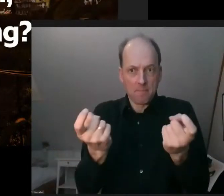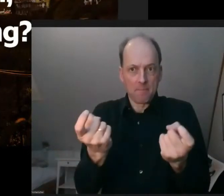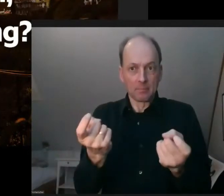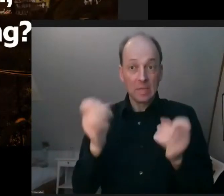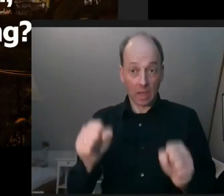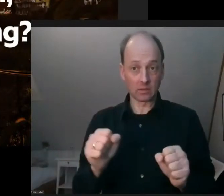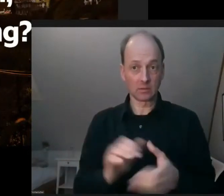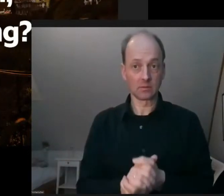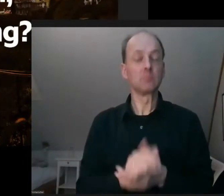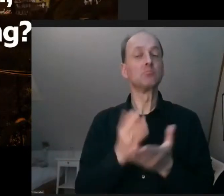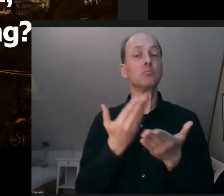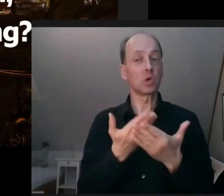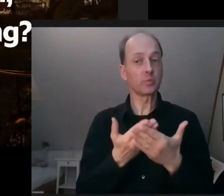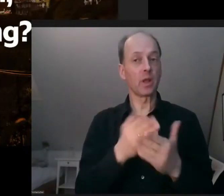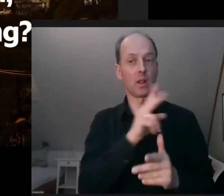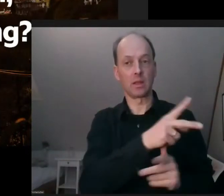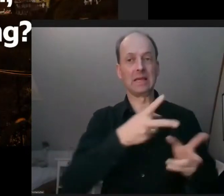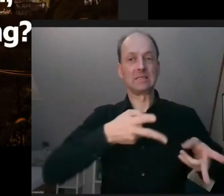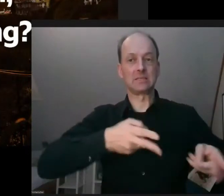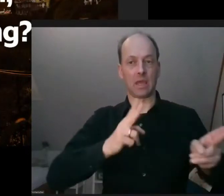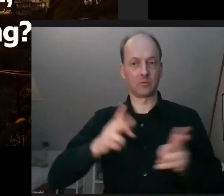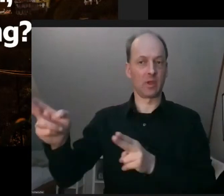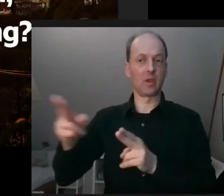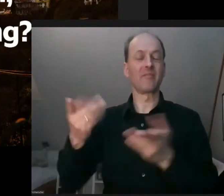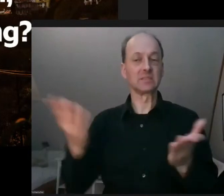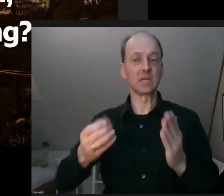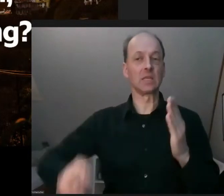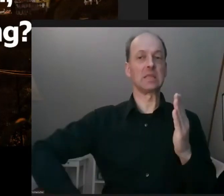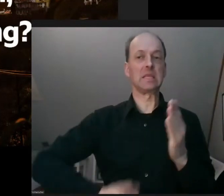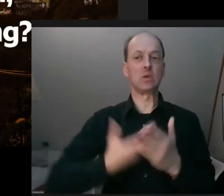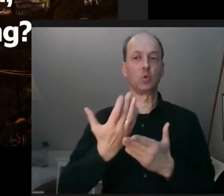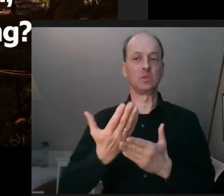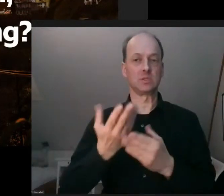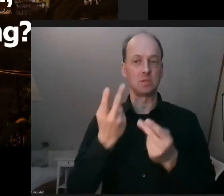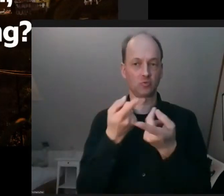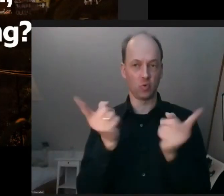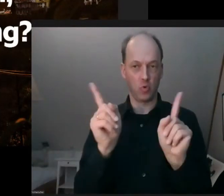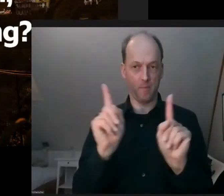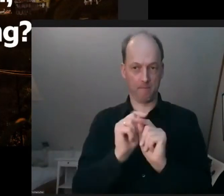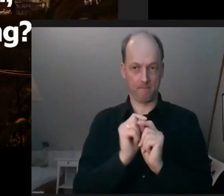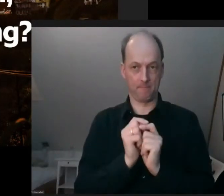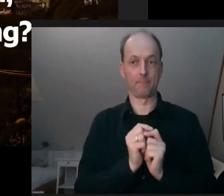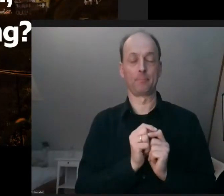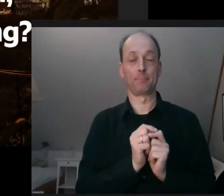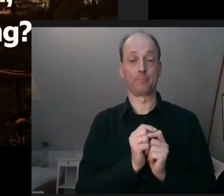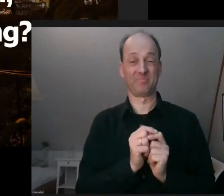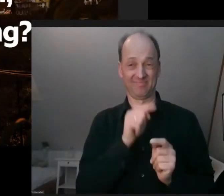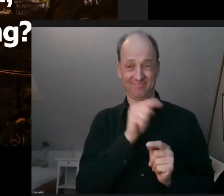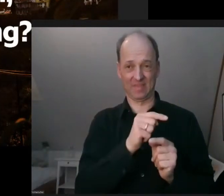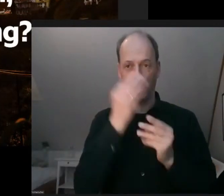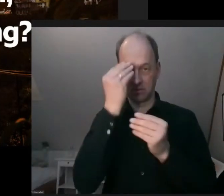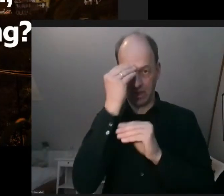disregard this rule in this hero element, you can do it very well, because it's something which pays attention,